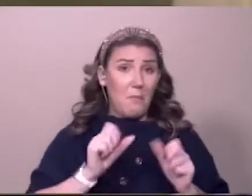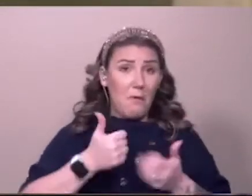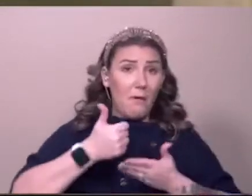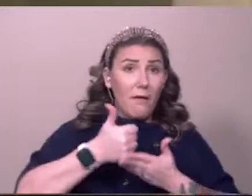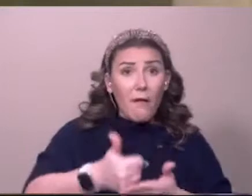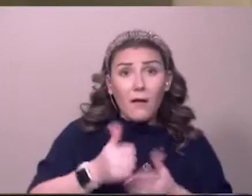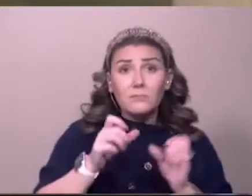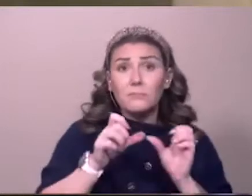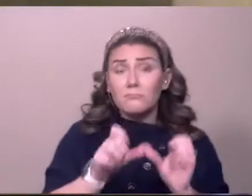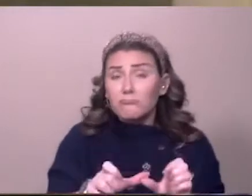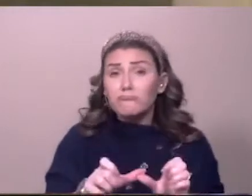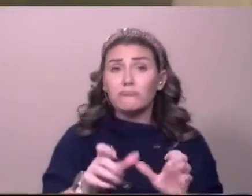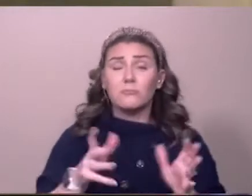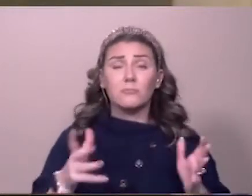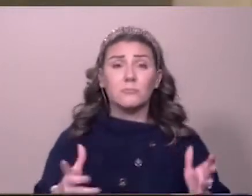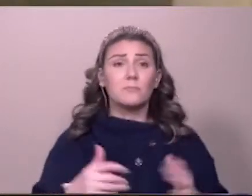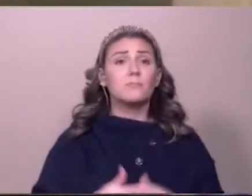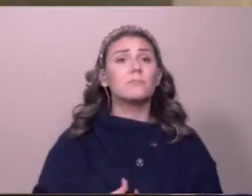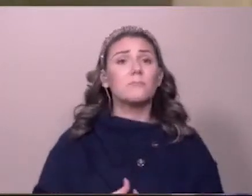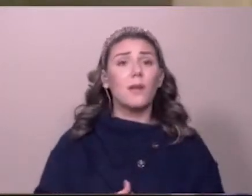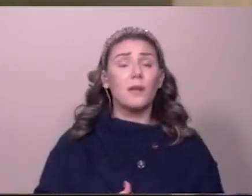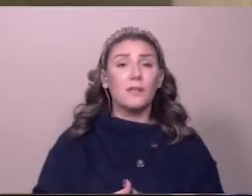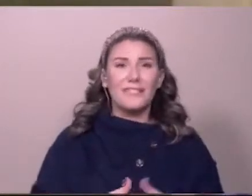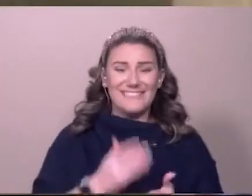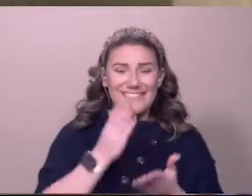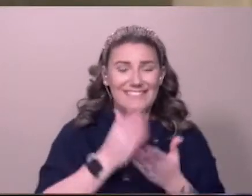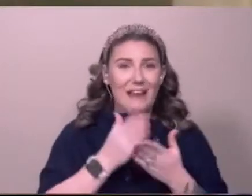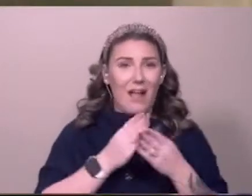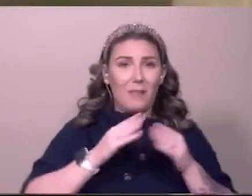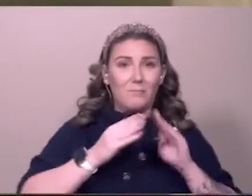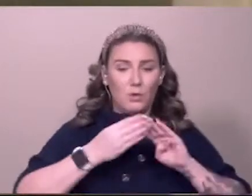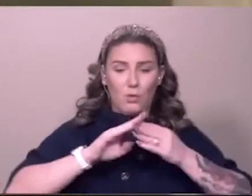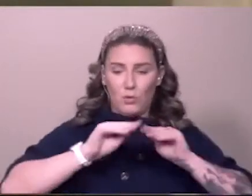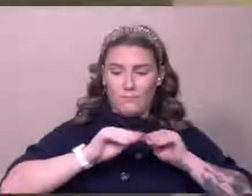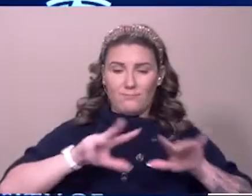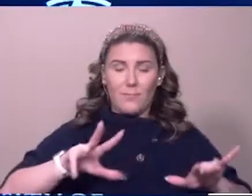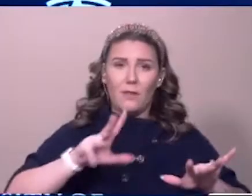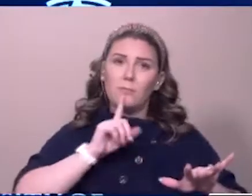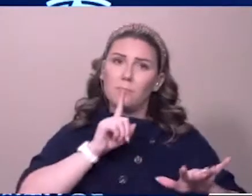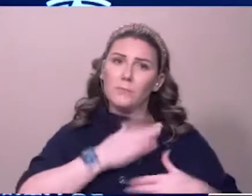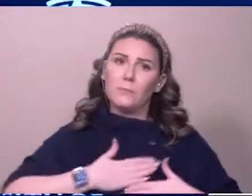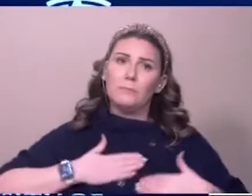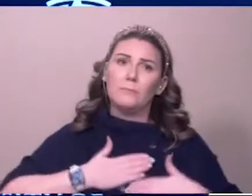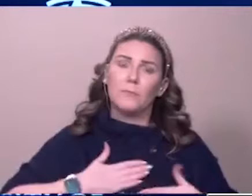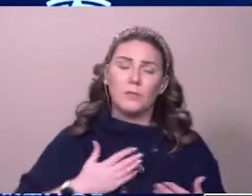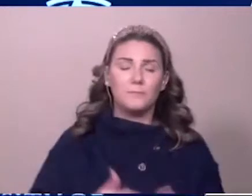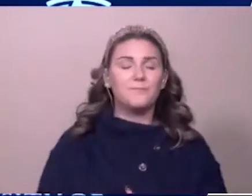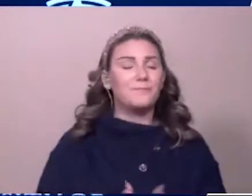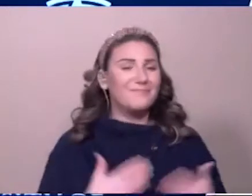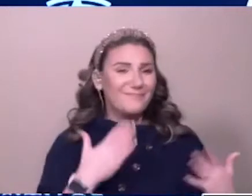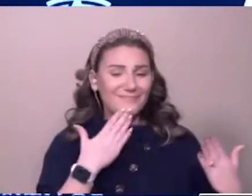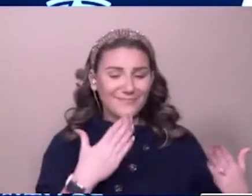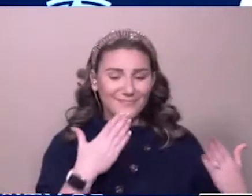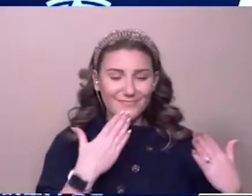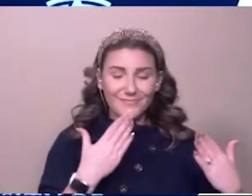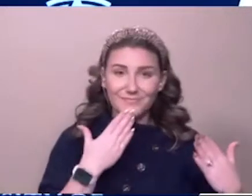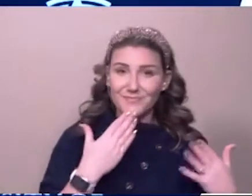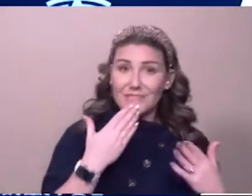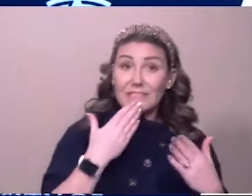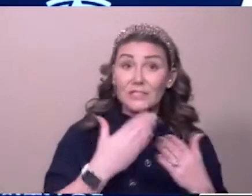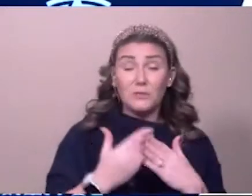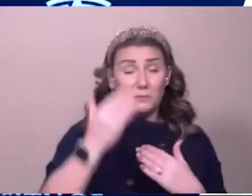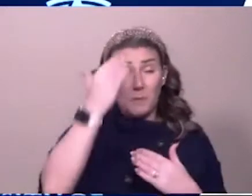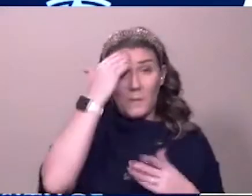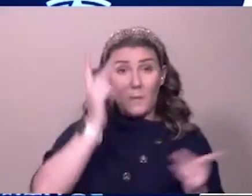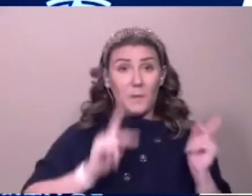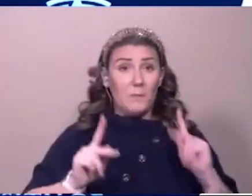continue to take it out of the community, really appreciated. Yeah, thank you. And it is good to know that people are being